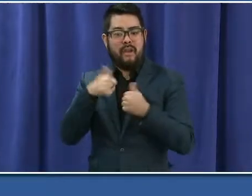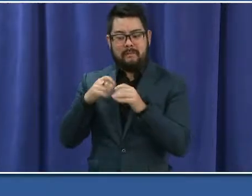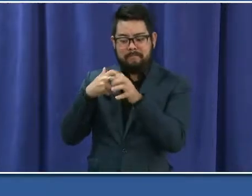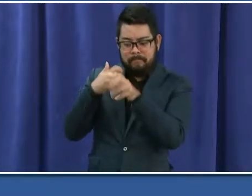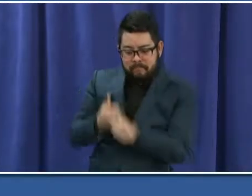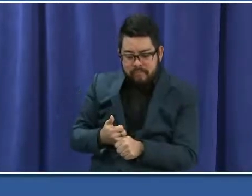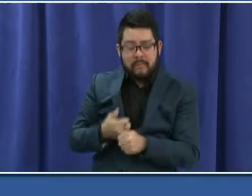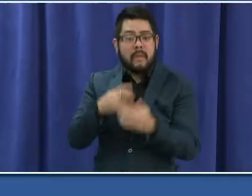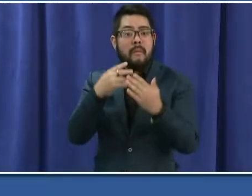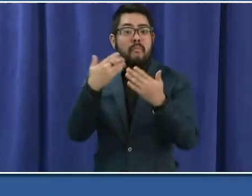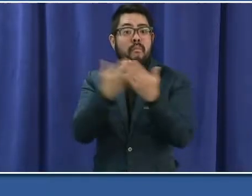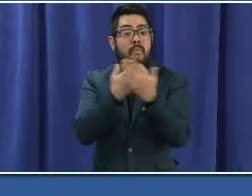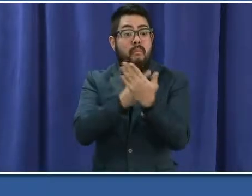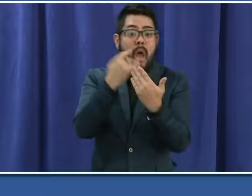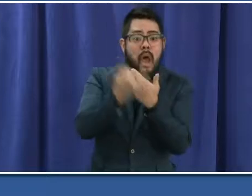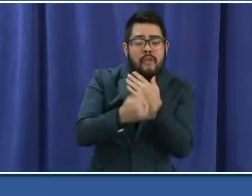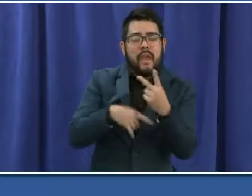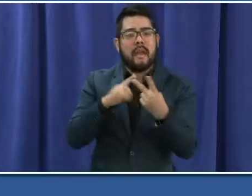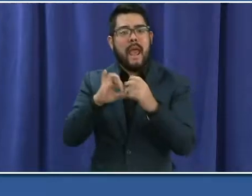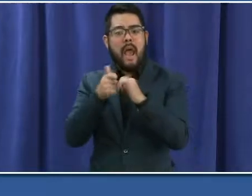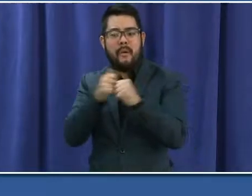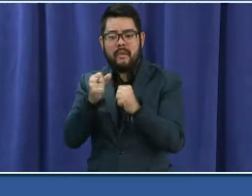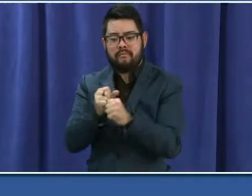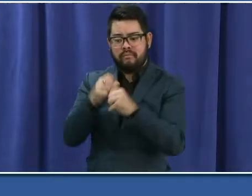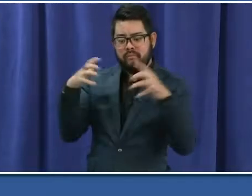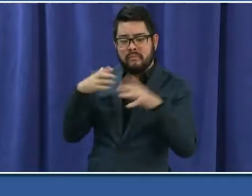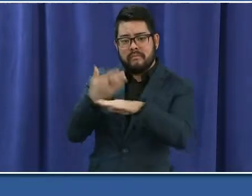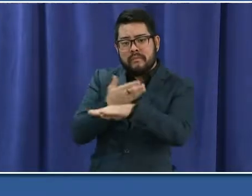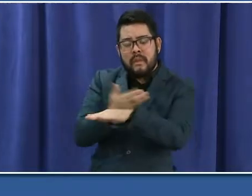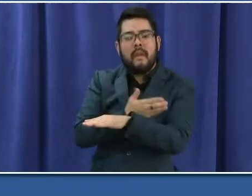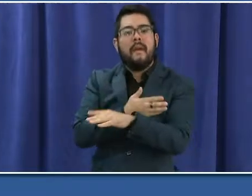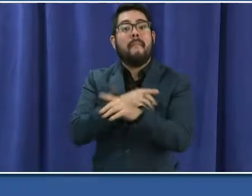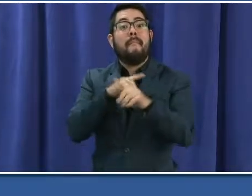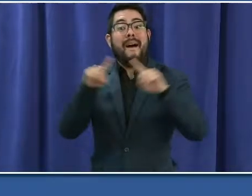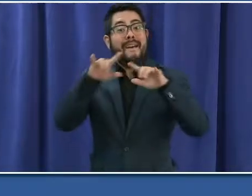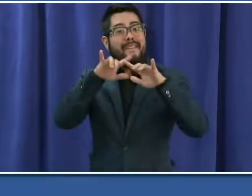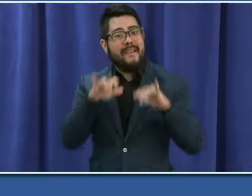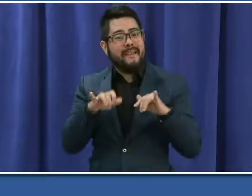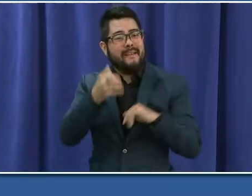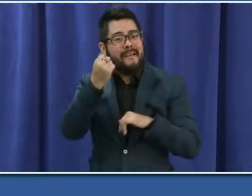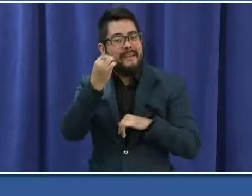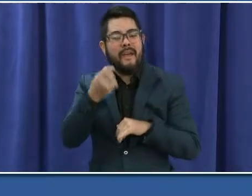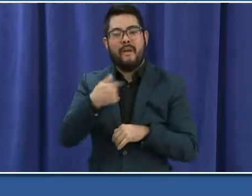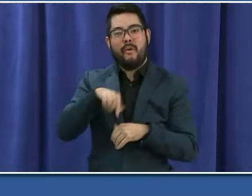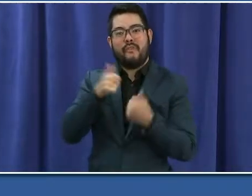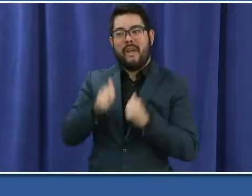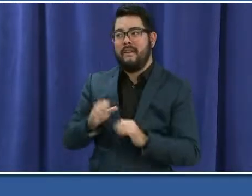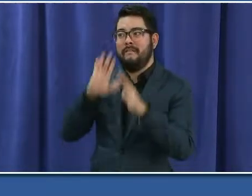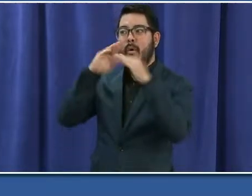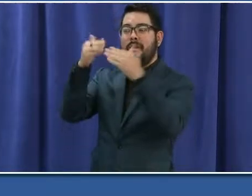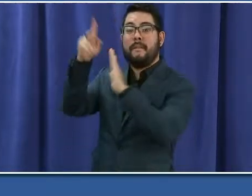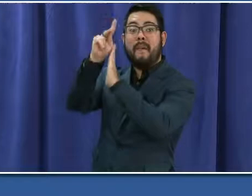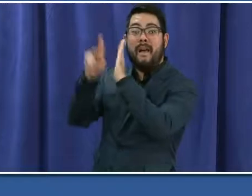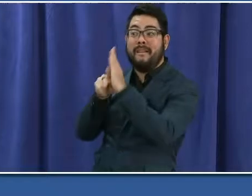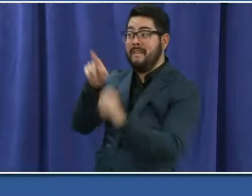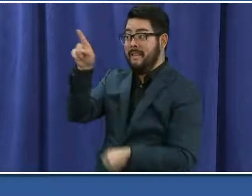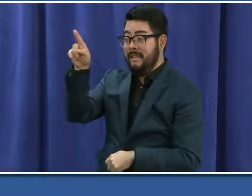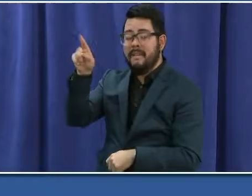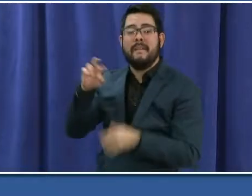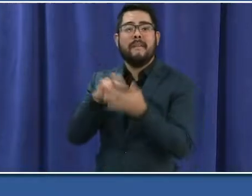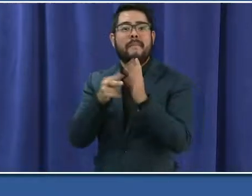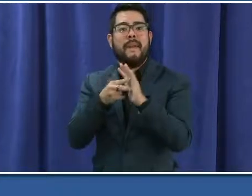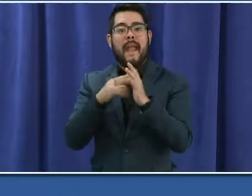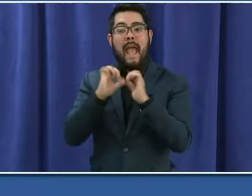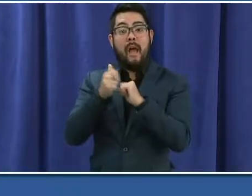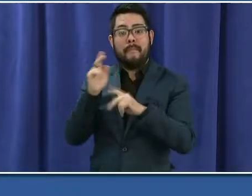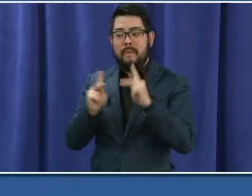projects that expand it, that make it more innovative. But then we're also working on policy, and that is thinking about how people move